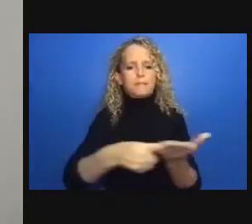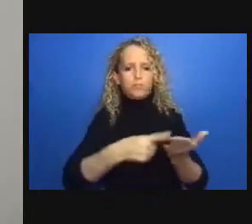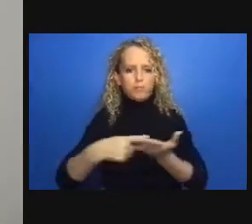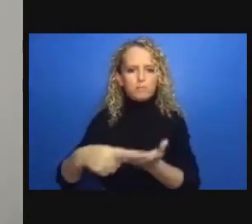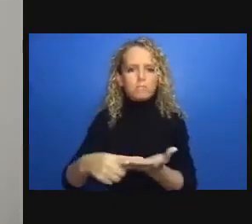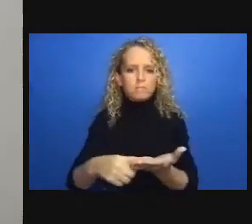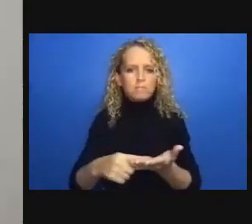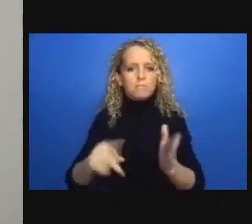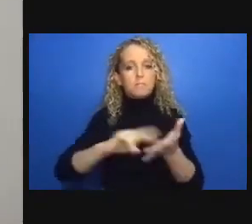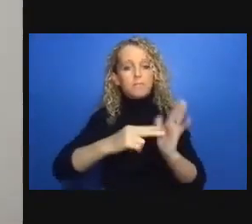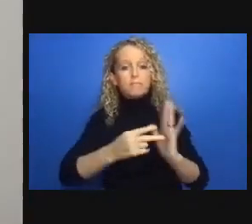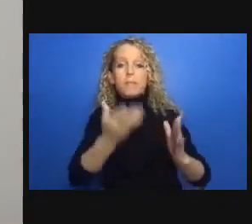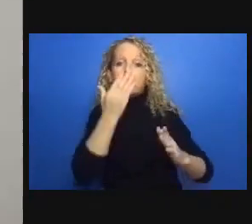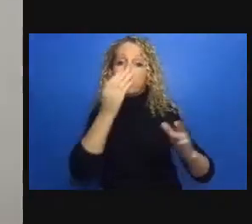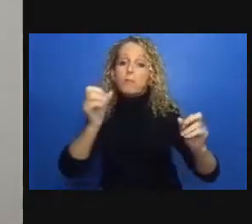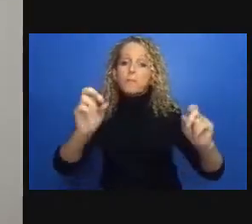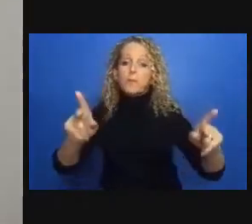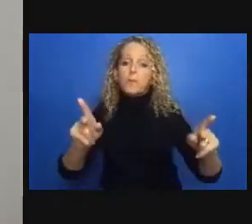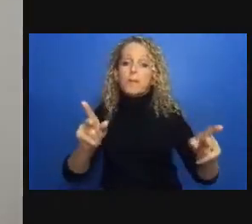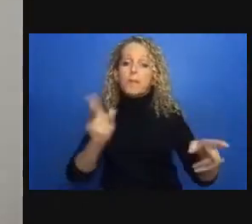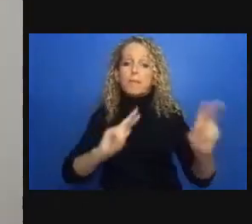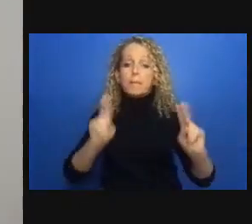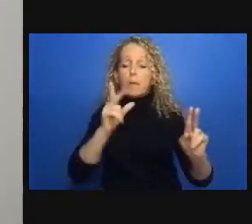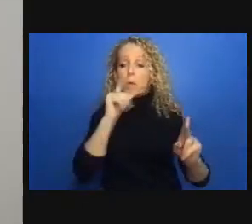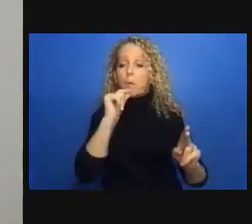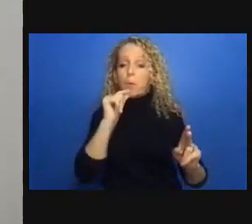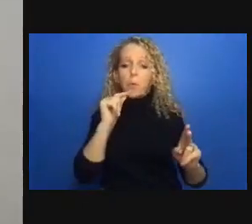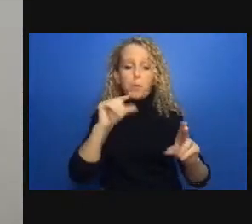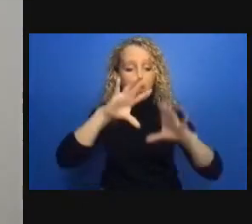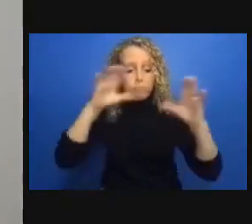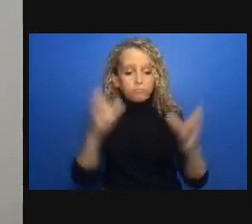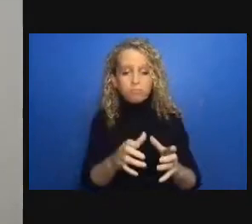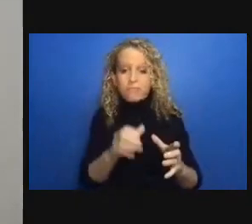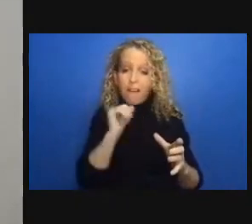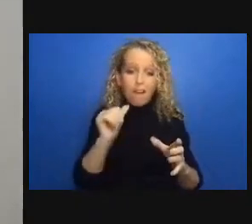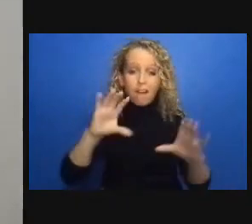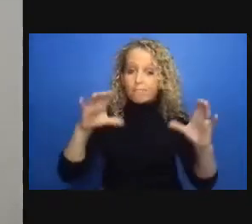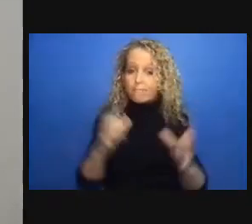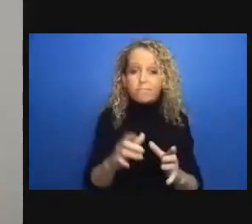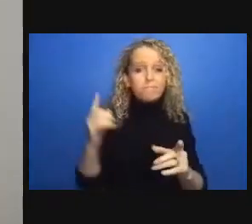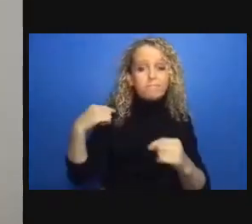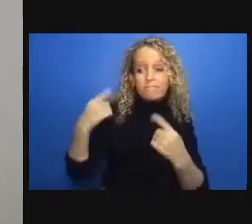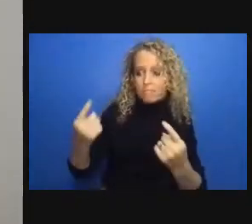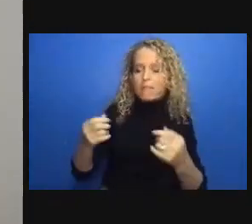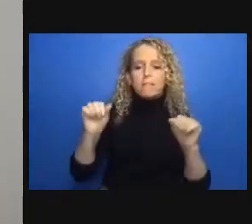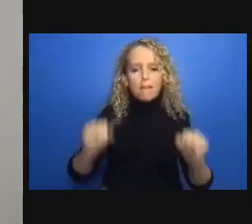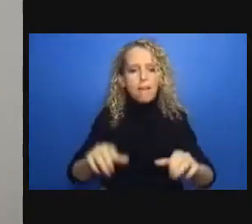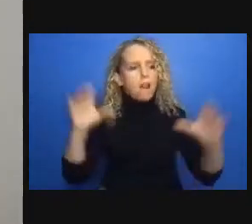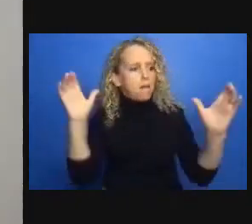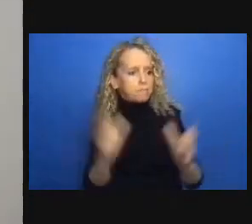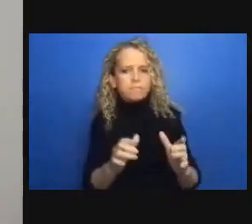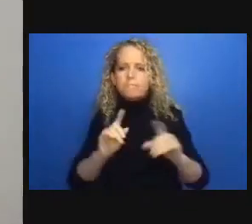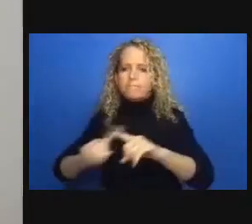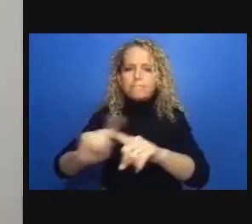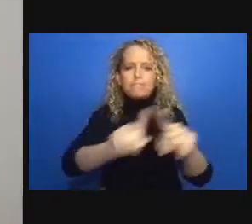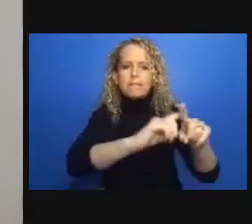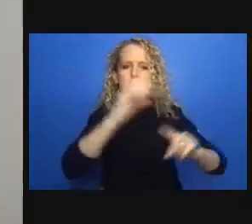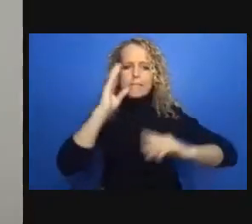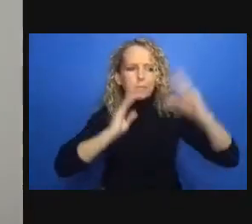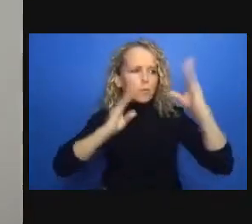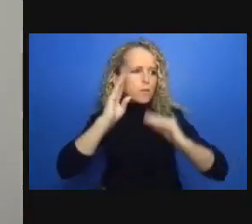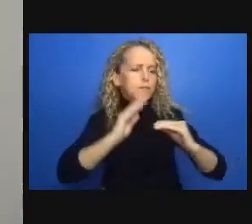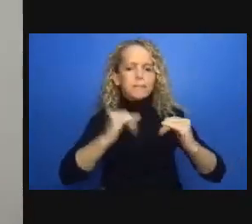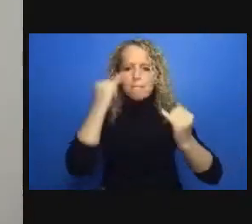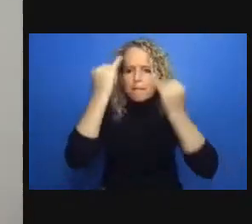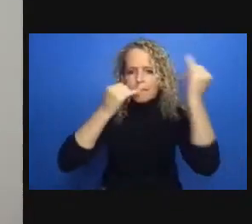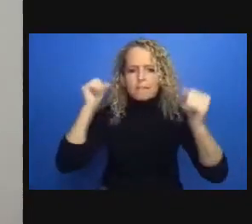for people who don't normally speak about these issues together to come together, to talk, and to share their experience. And that's what's been the most exciting